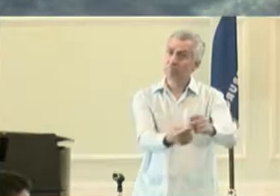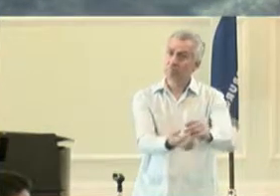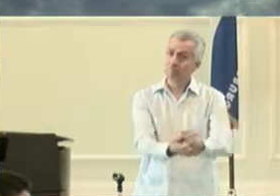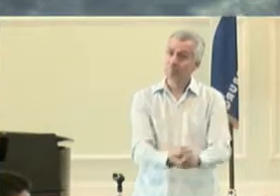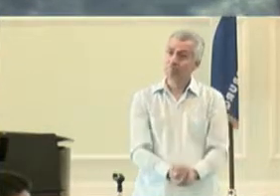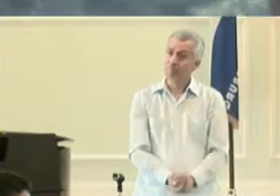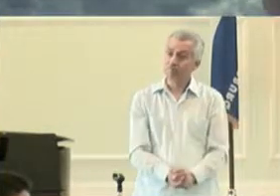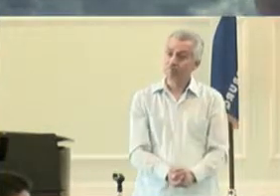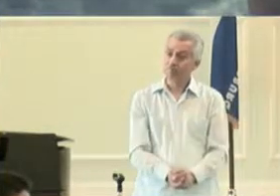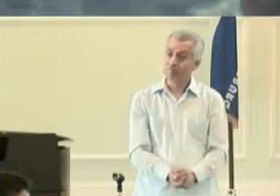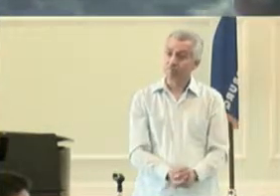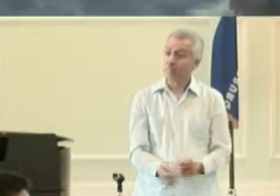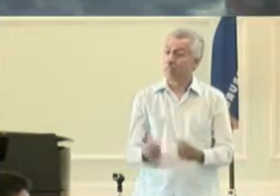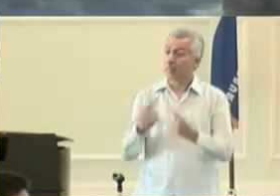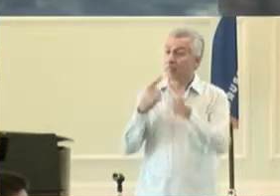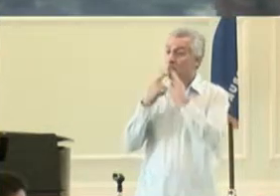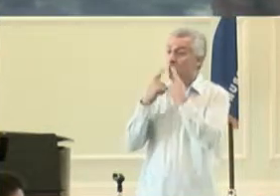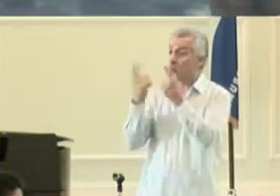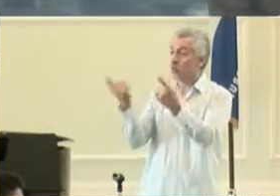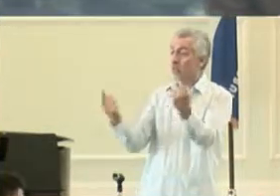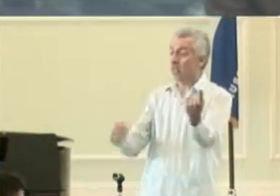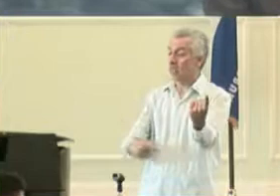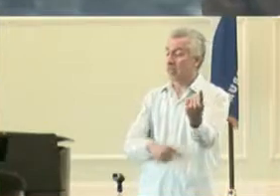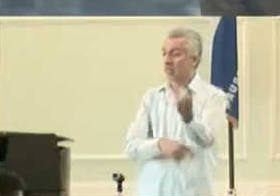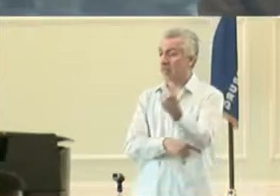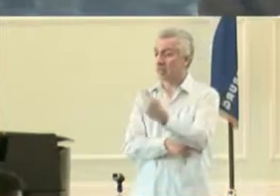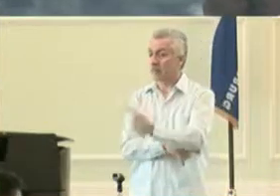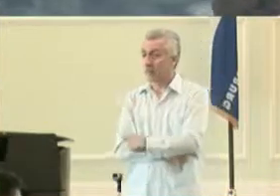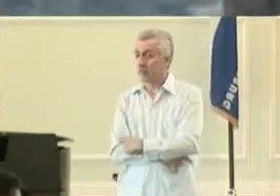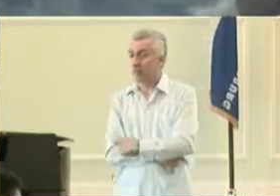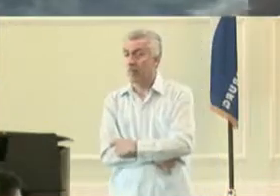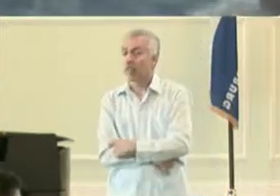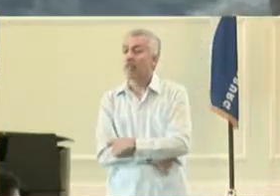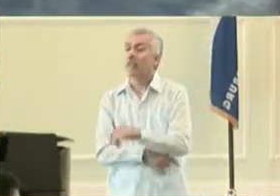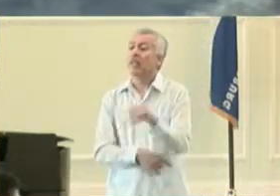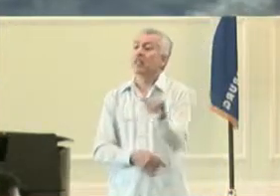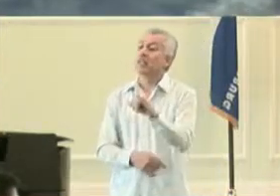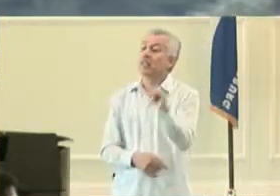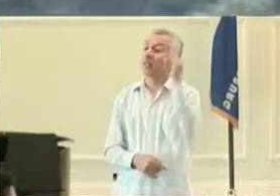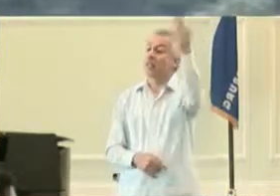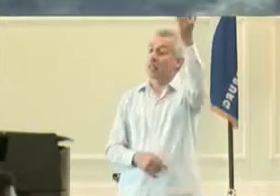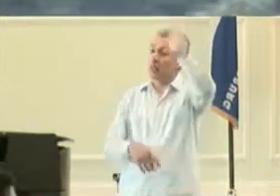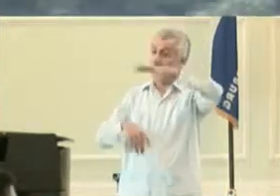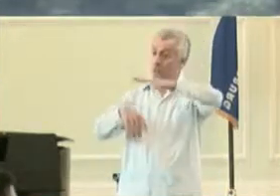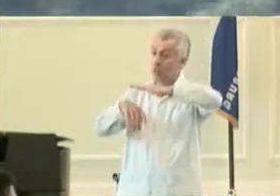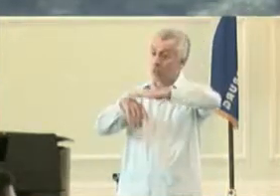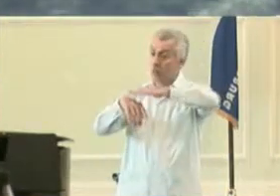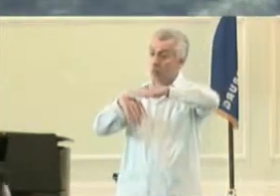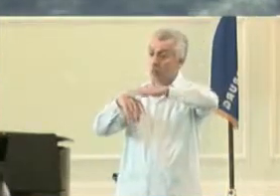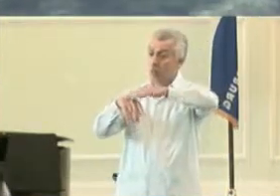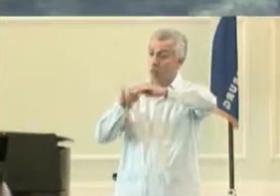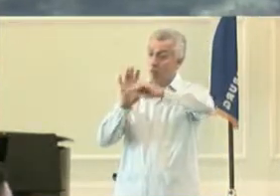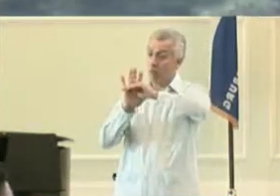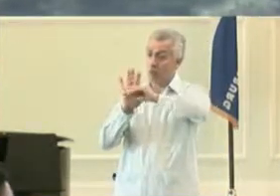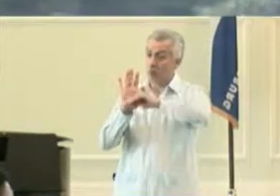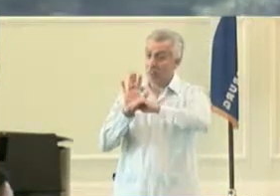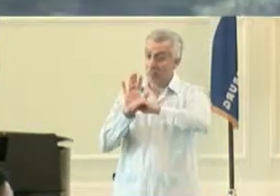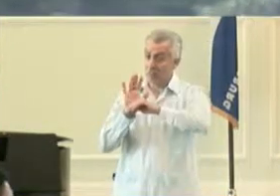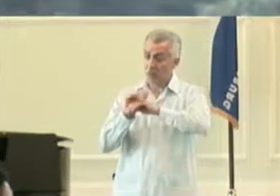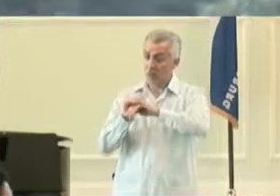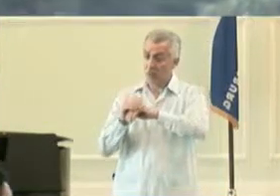I submit to you today that just as God called Moses for a mission in his